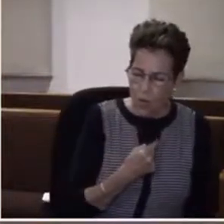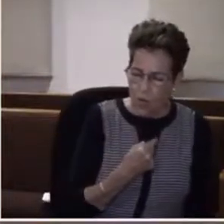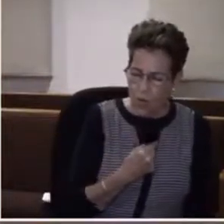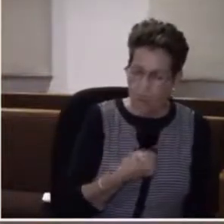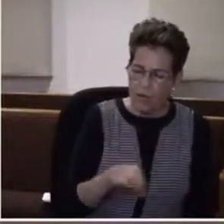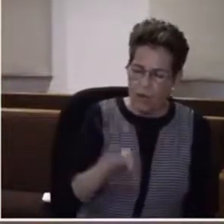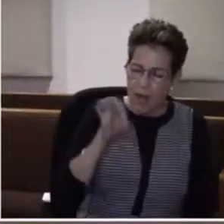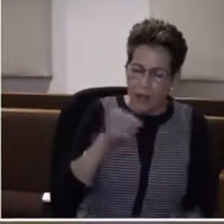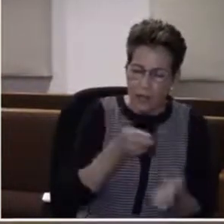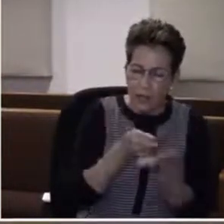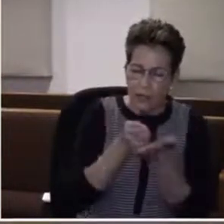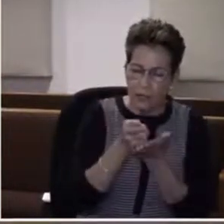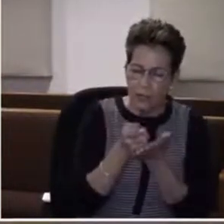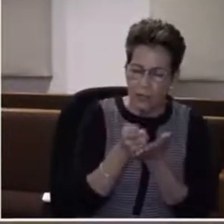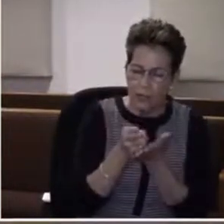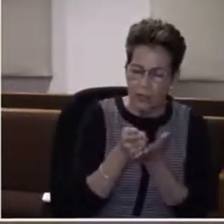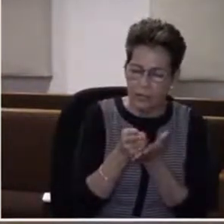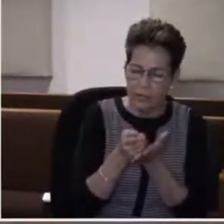is,